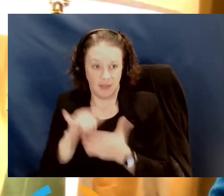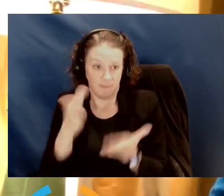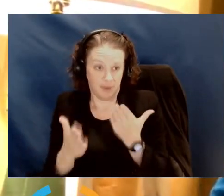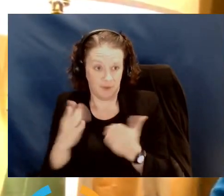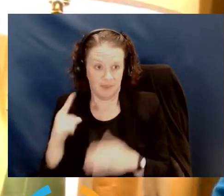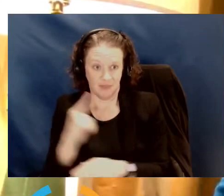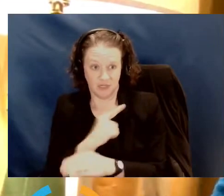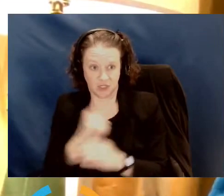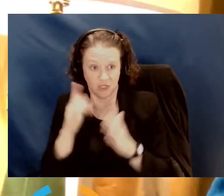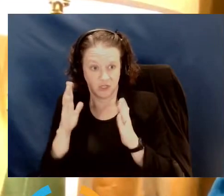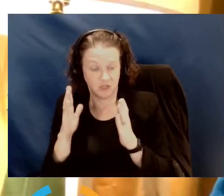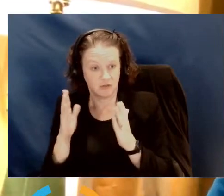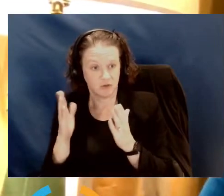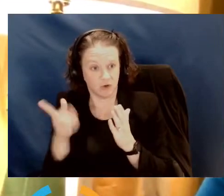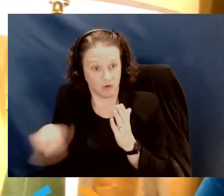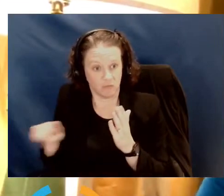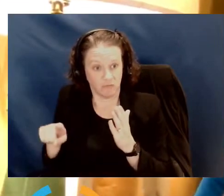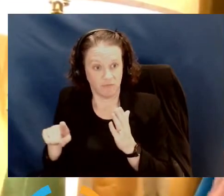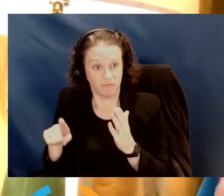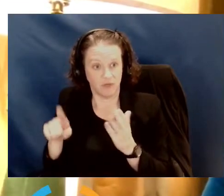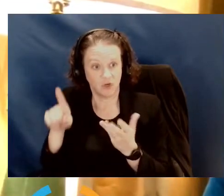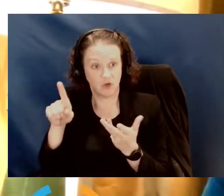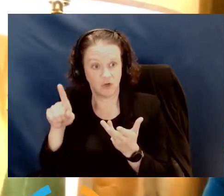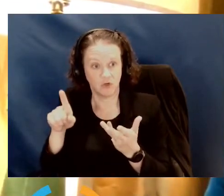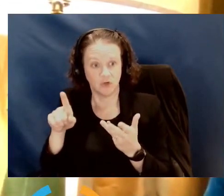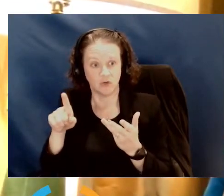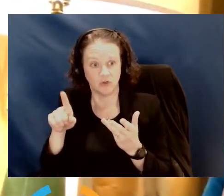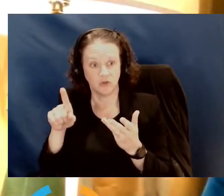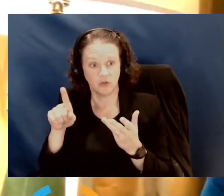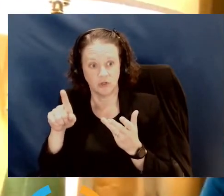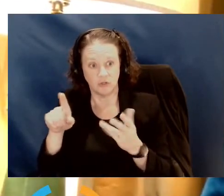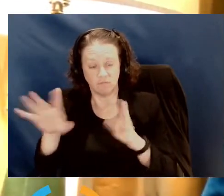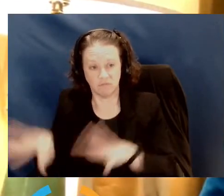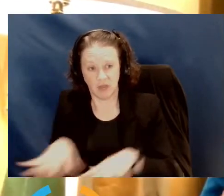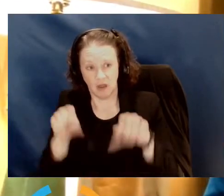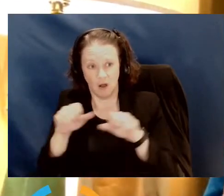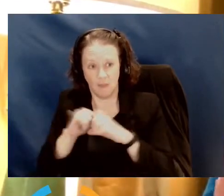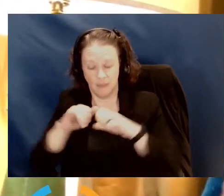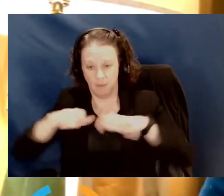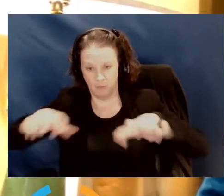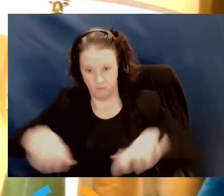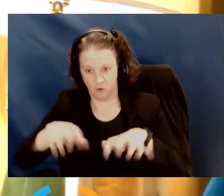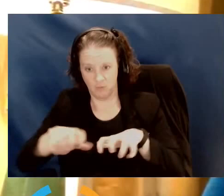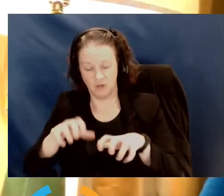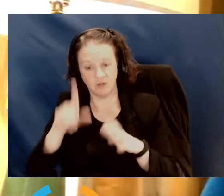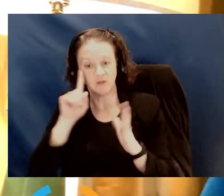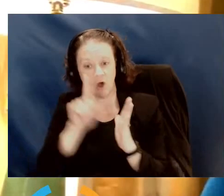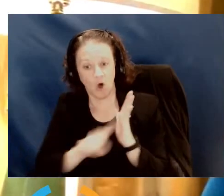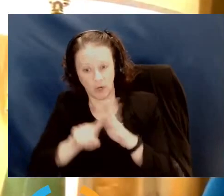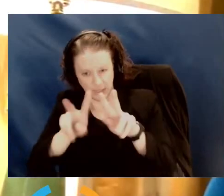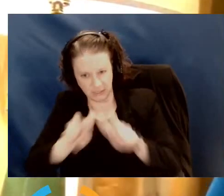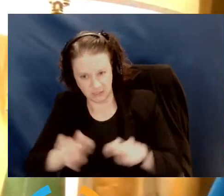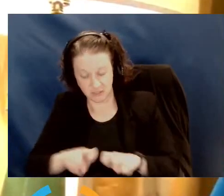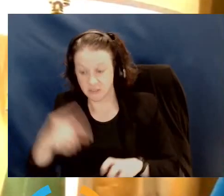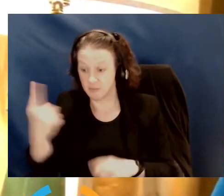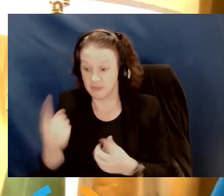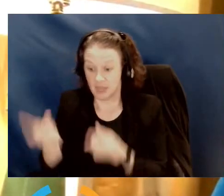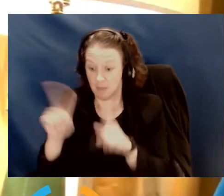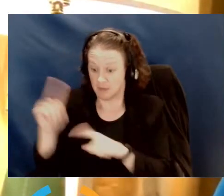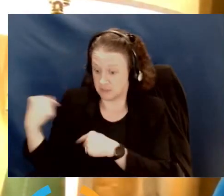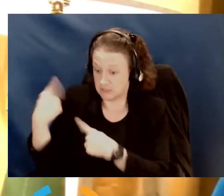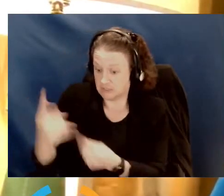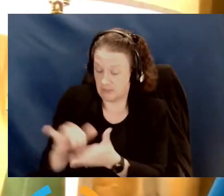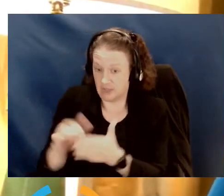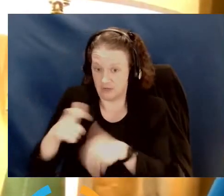the performance audits. Now, something has happened since that time, and it's a good thing. And what it is that the Legislative